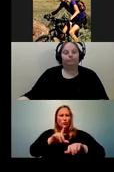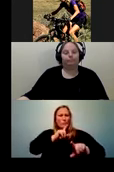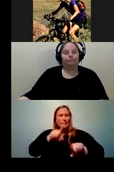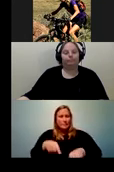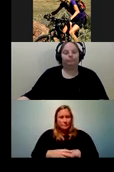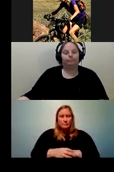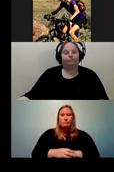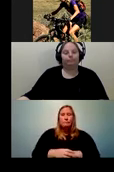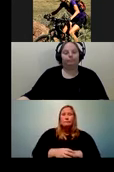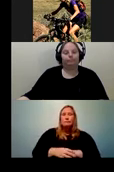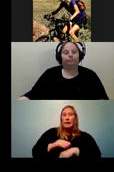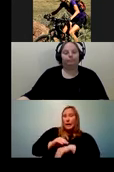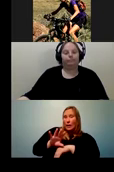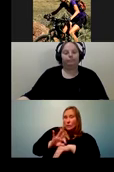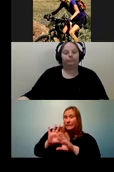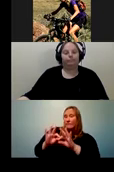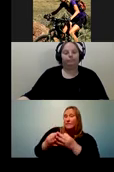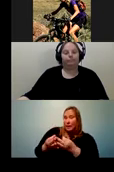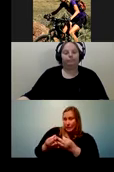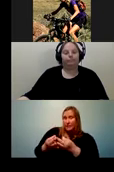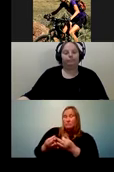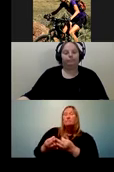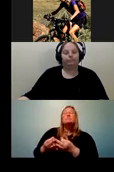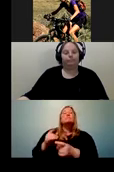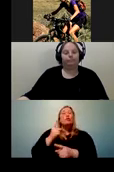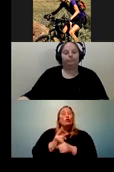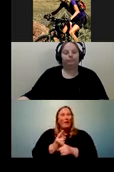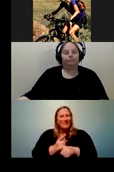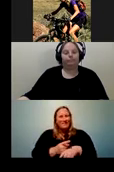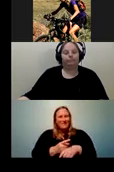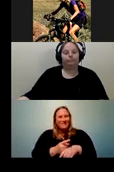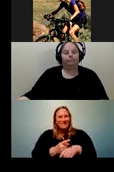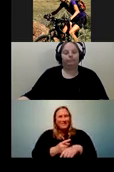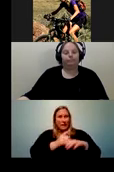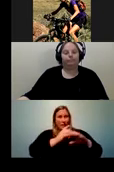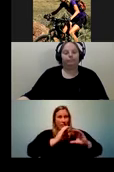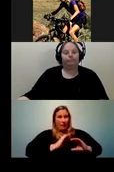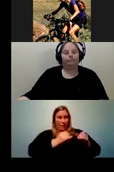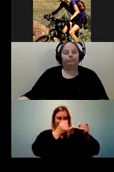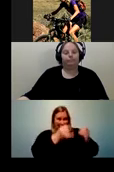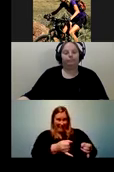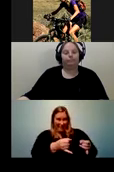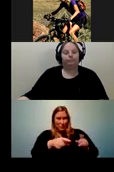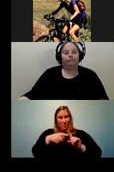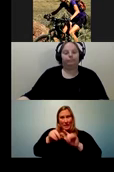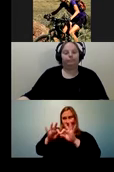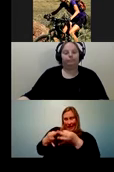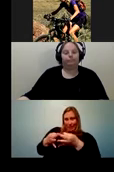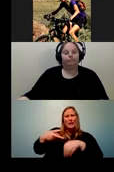Counseling family. Yep, that would be a dual relationship. So counseling both the individual and the family.